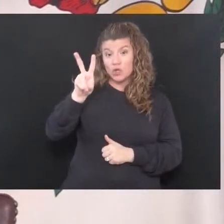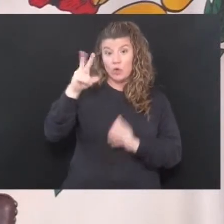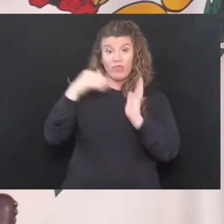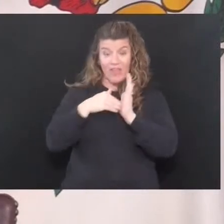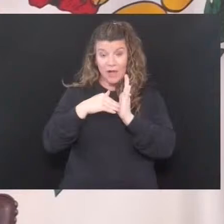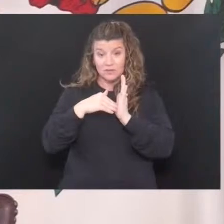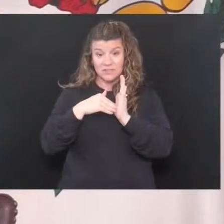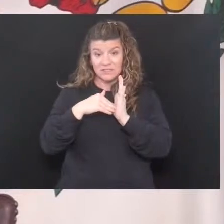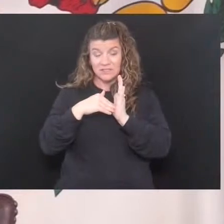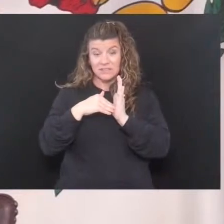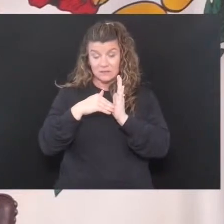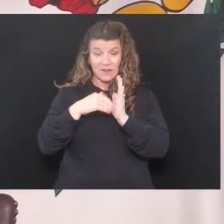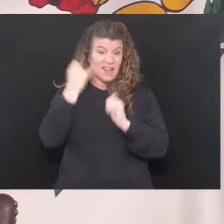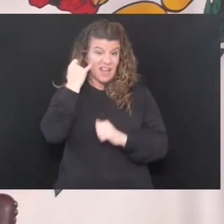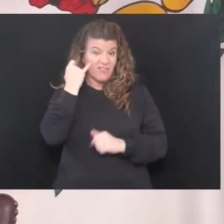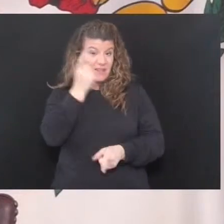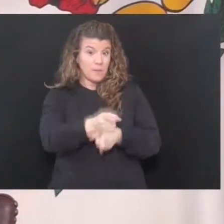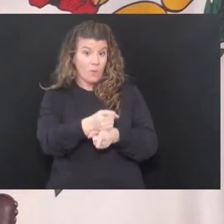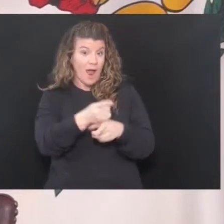1,352,000, if this is correct.